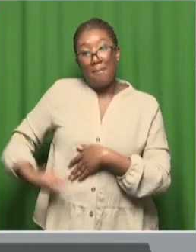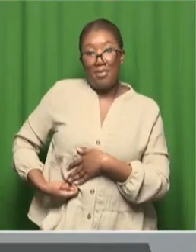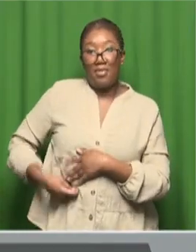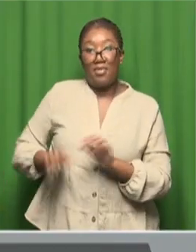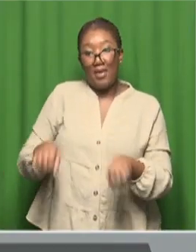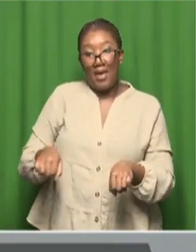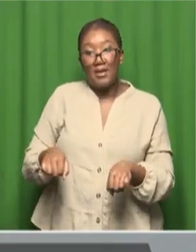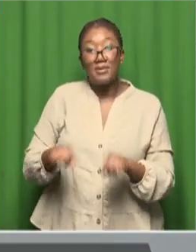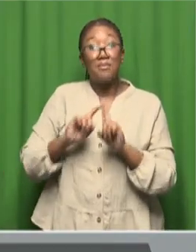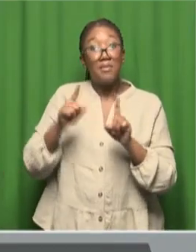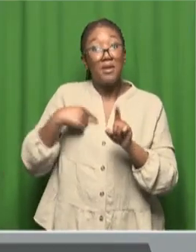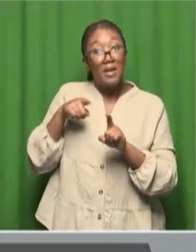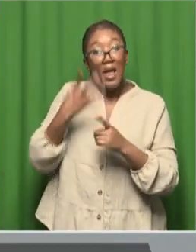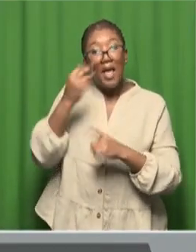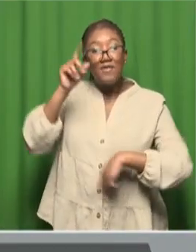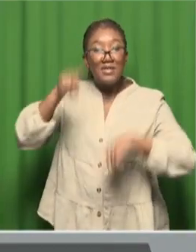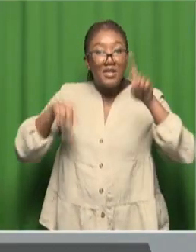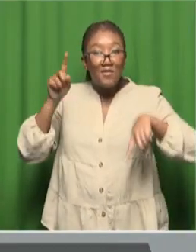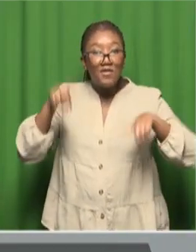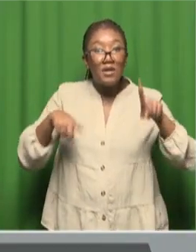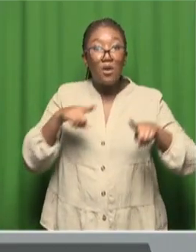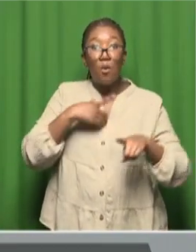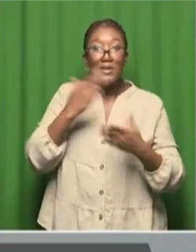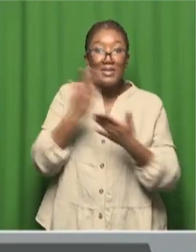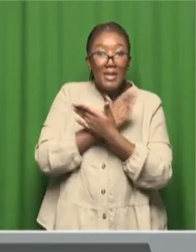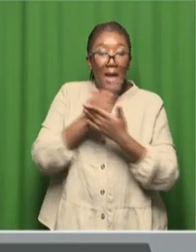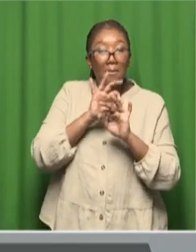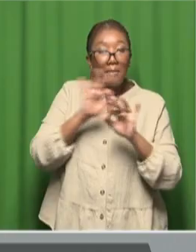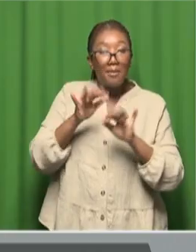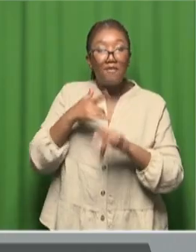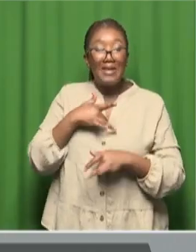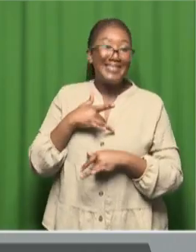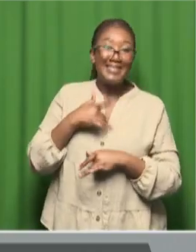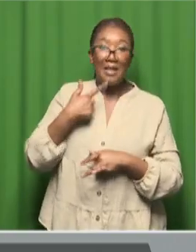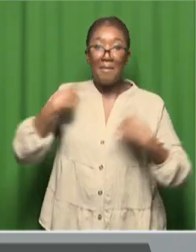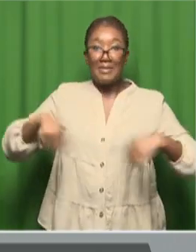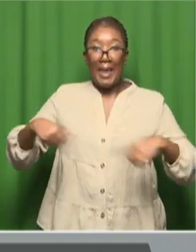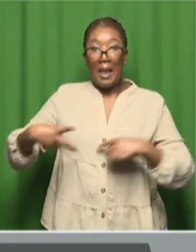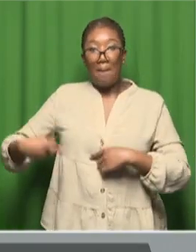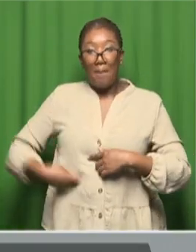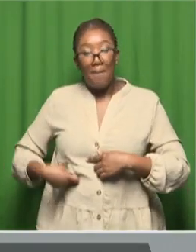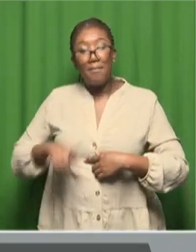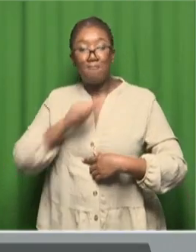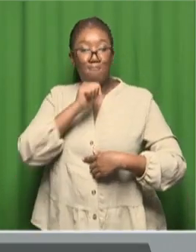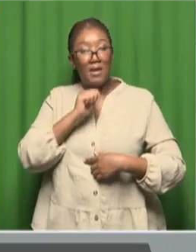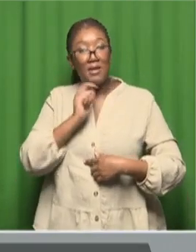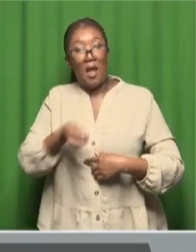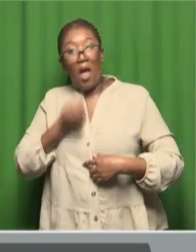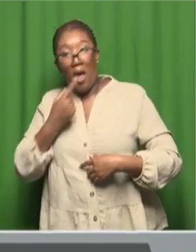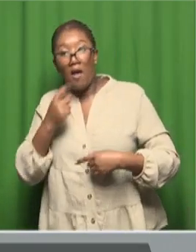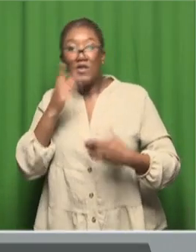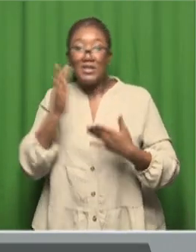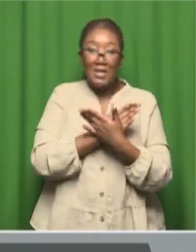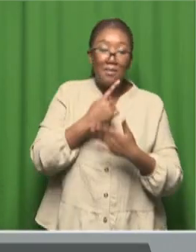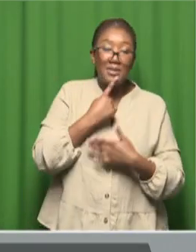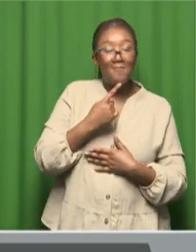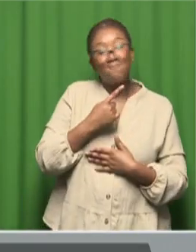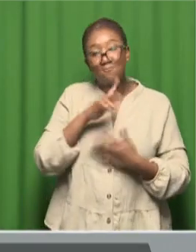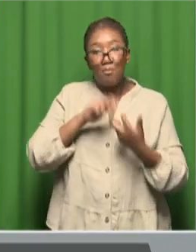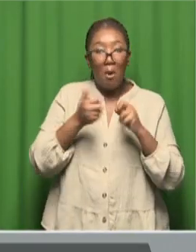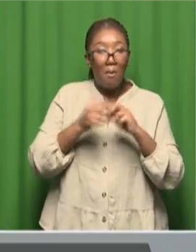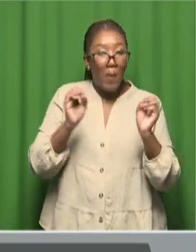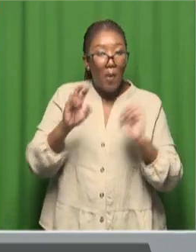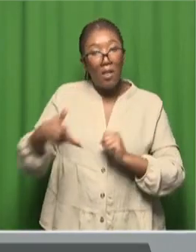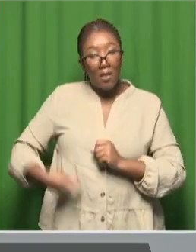drugs really where we can individualize our patients. So that's the advances in the past. In terms going forward, we've got apps that are